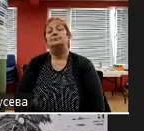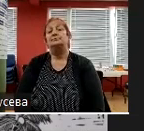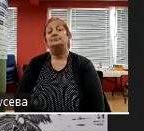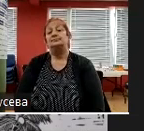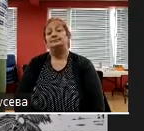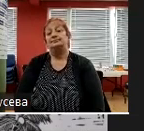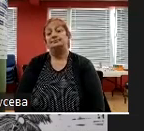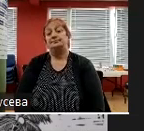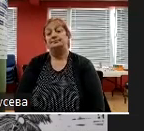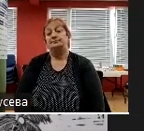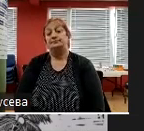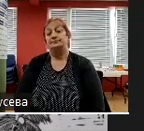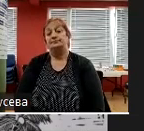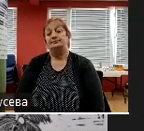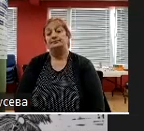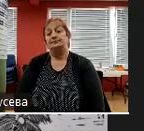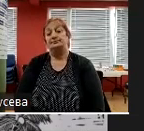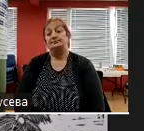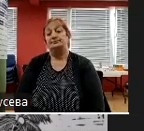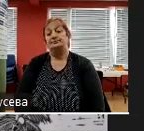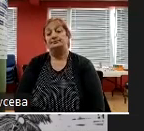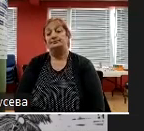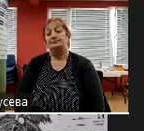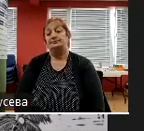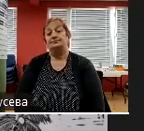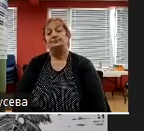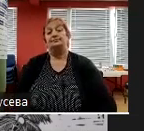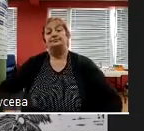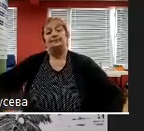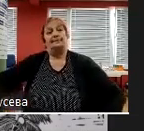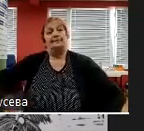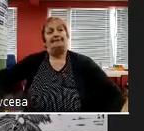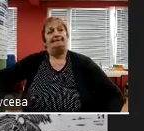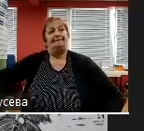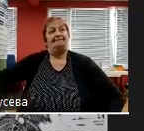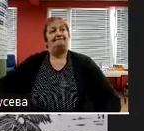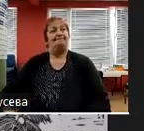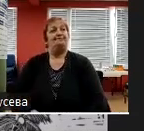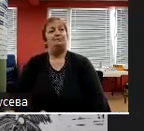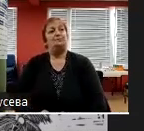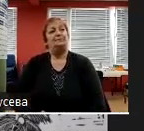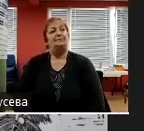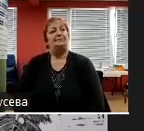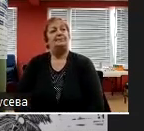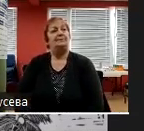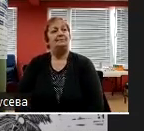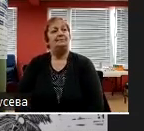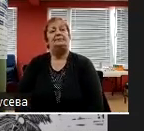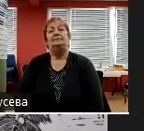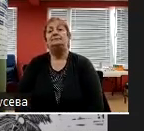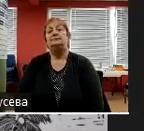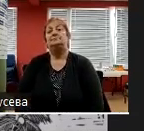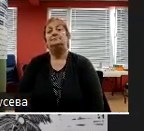differentiate, like make a difference between sections by making the text bold, because